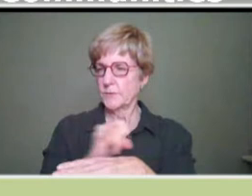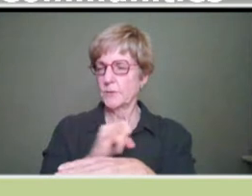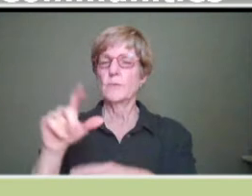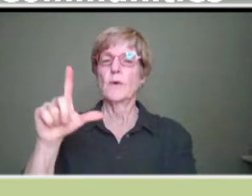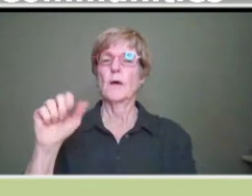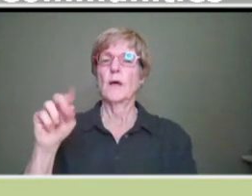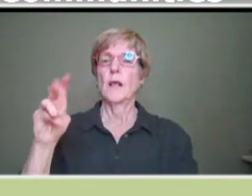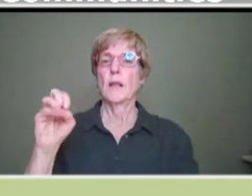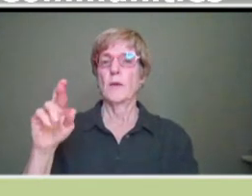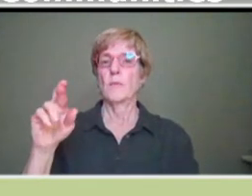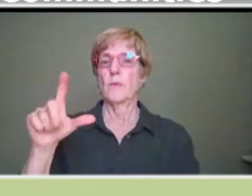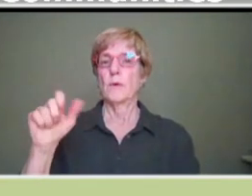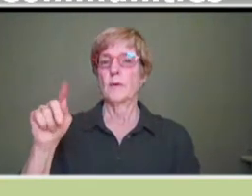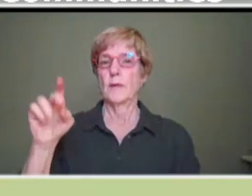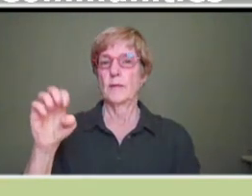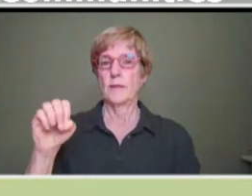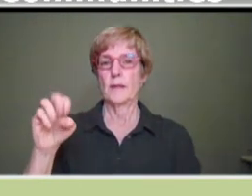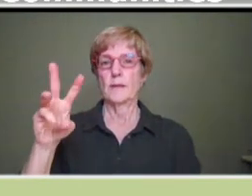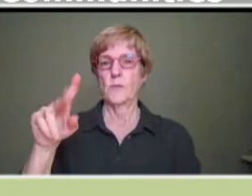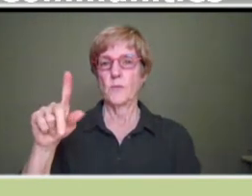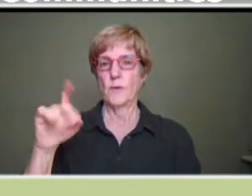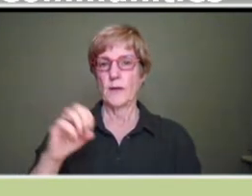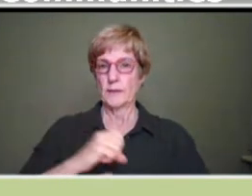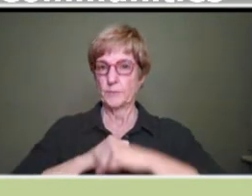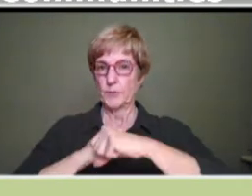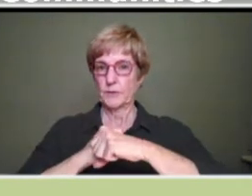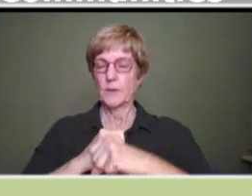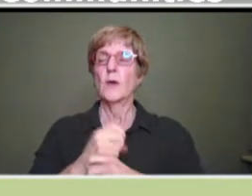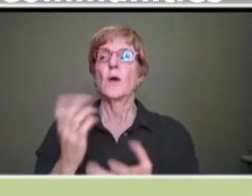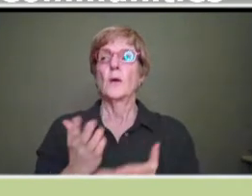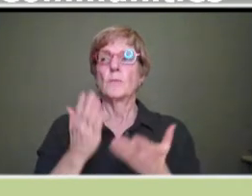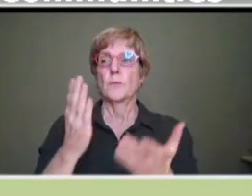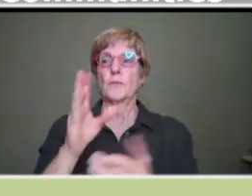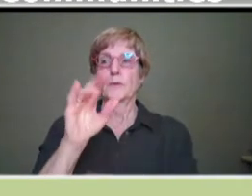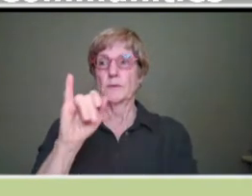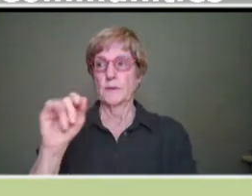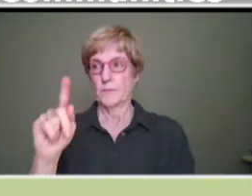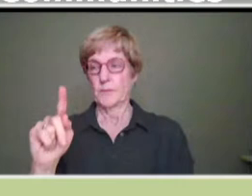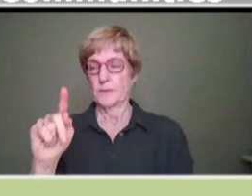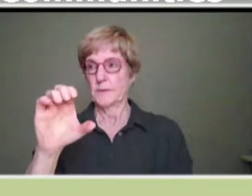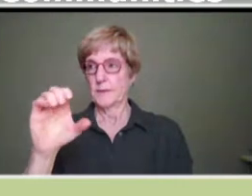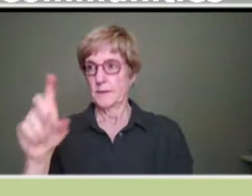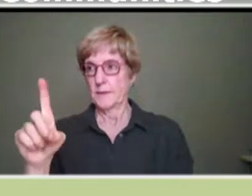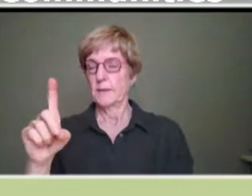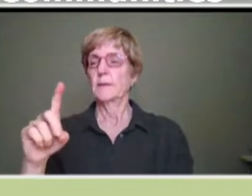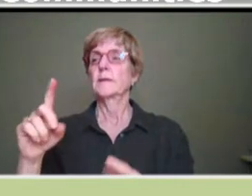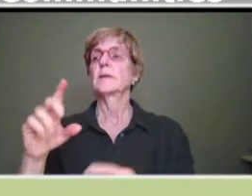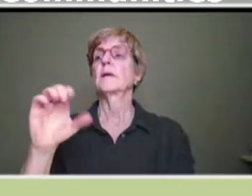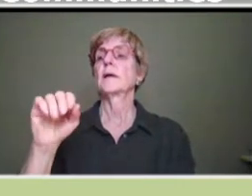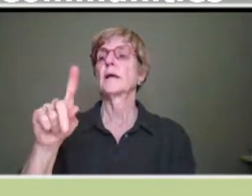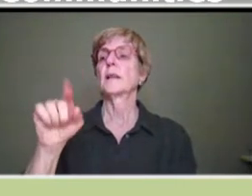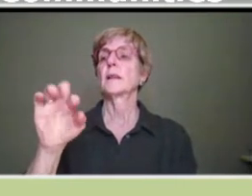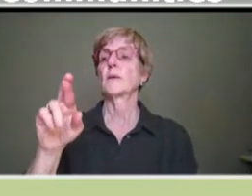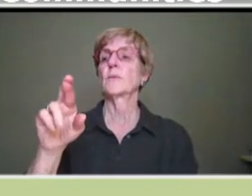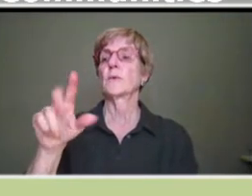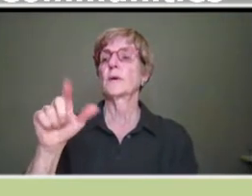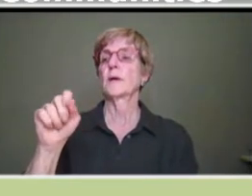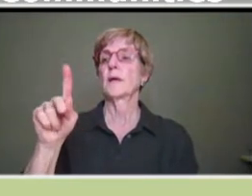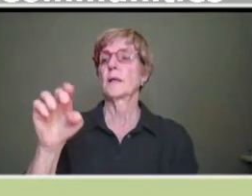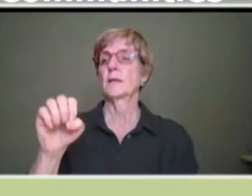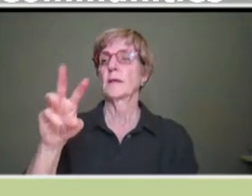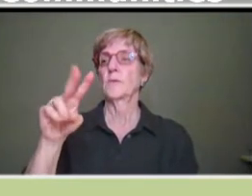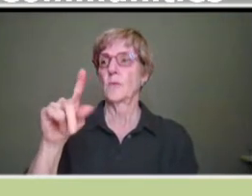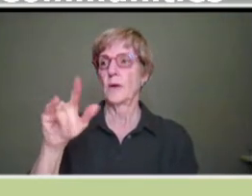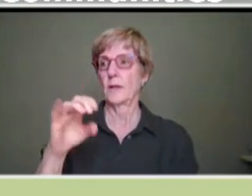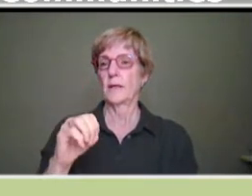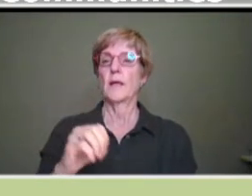Wylie protected area proposed zoning is i1 CD a light industrial Lower Lake Wylie protected area the zoning committee